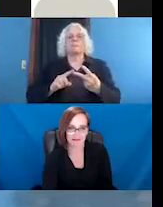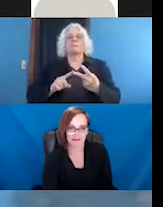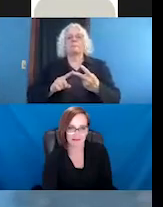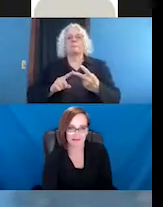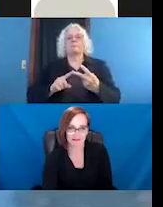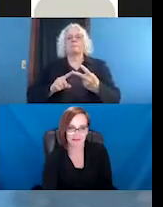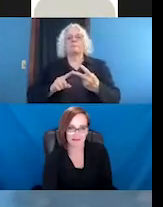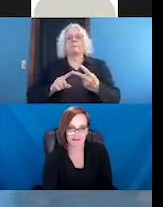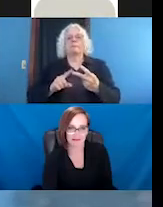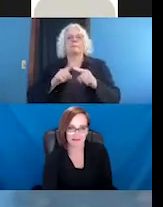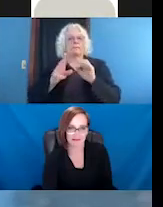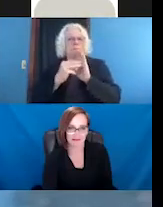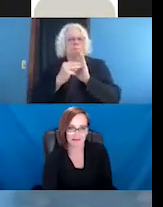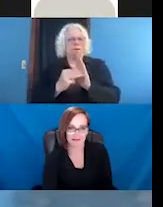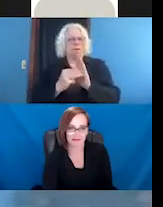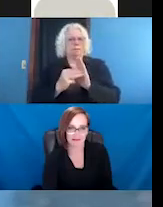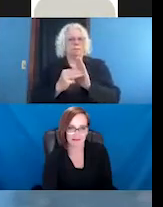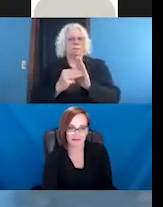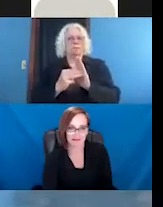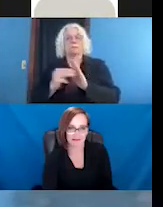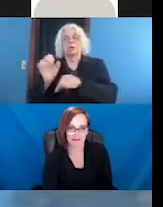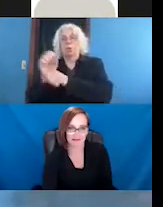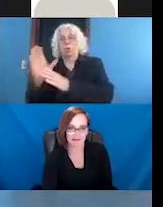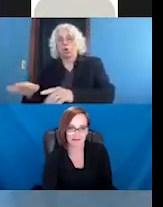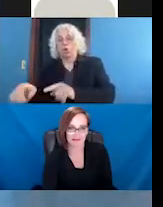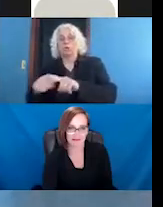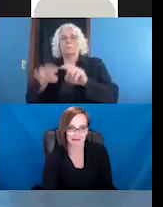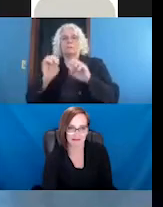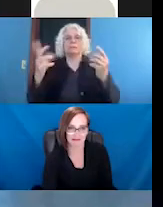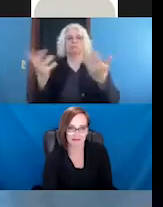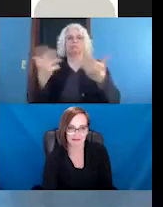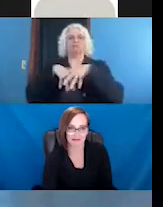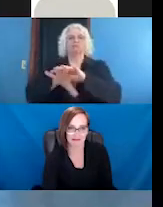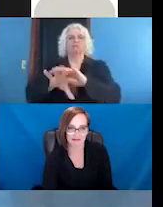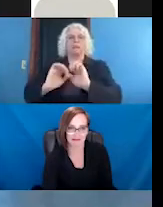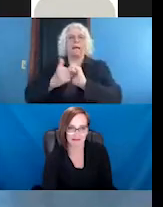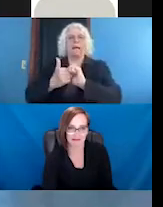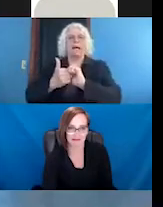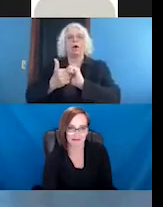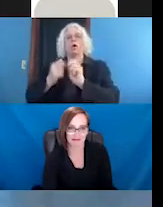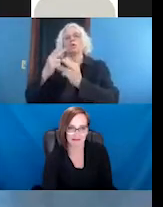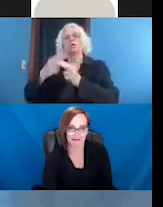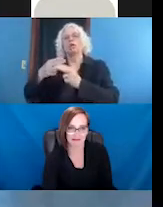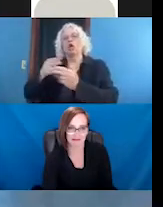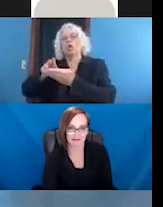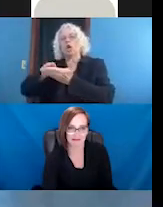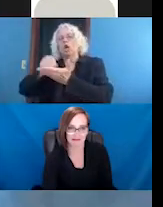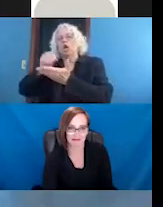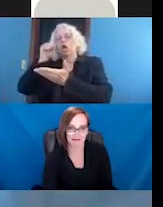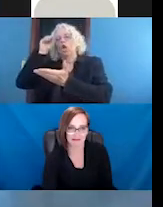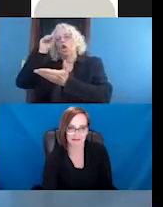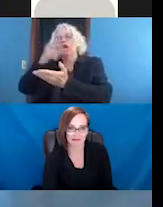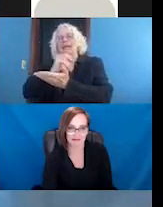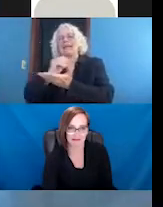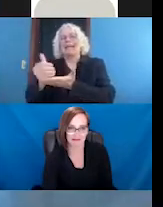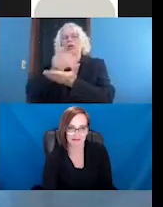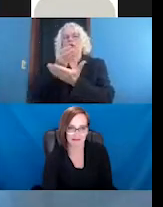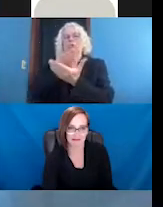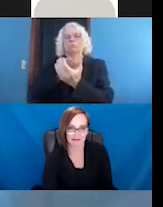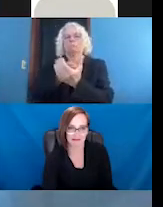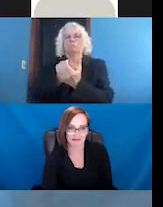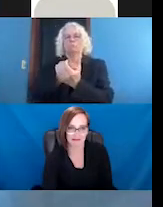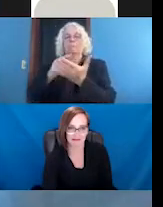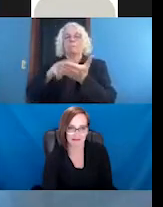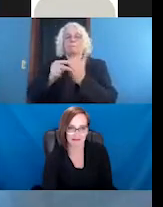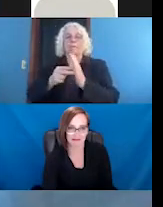models. How do we integrate workforce and education? Earn and learn models that get young people work experience and exposure